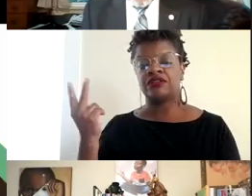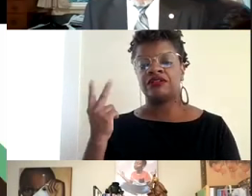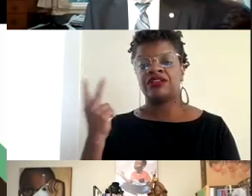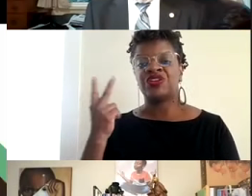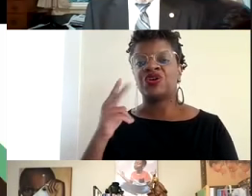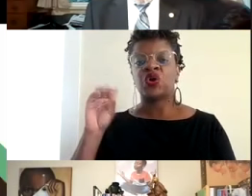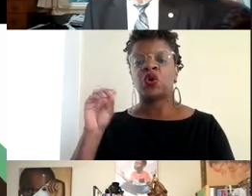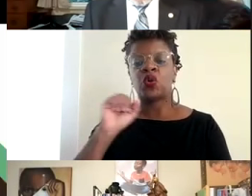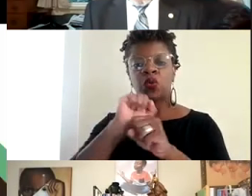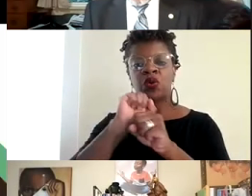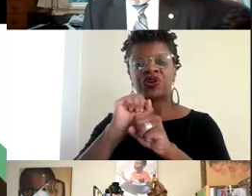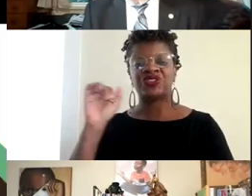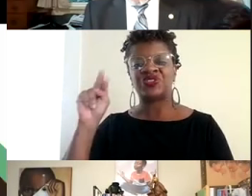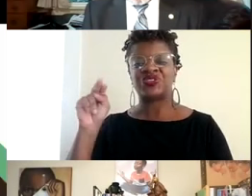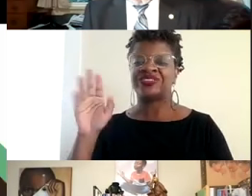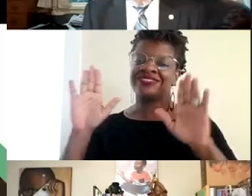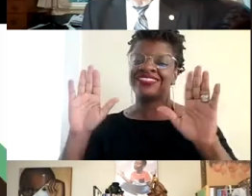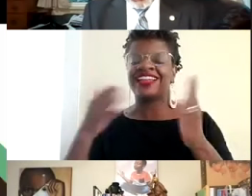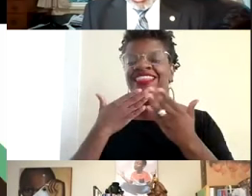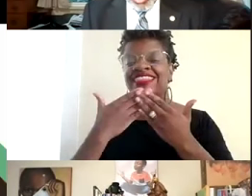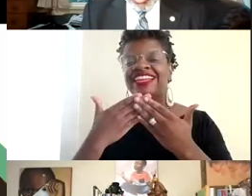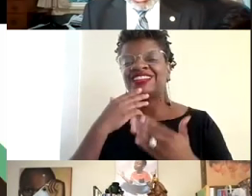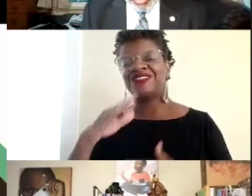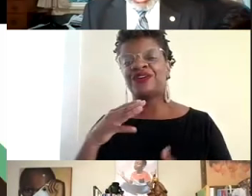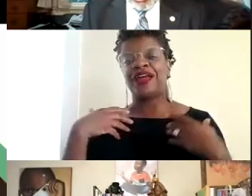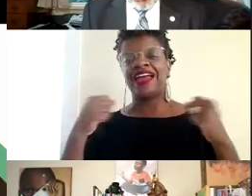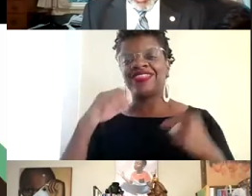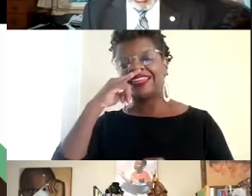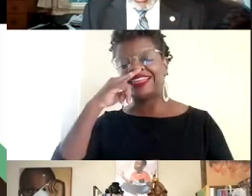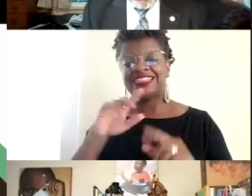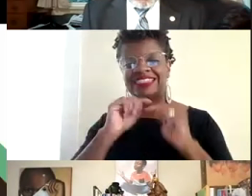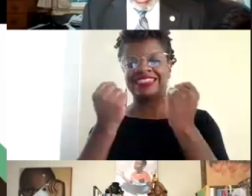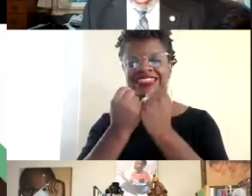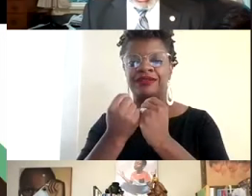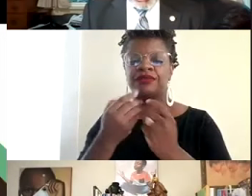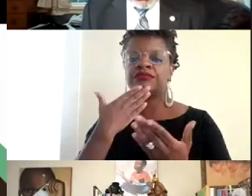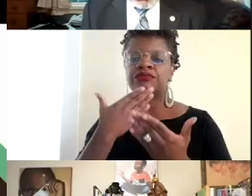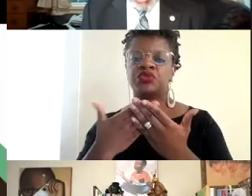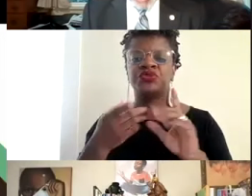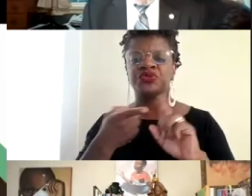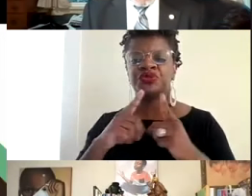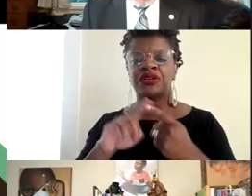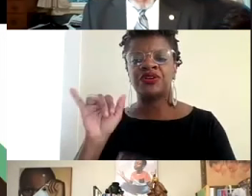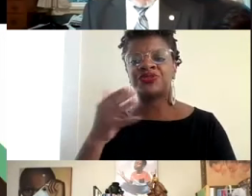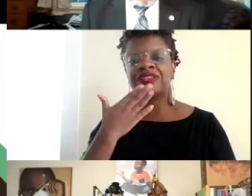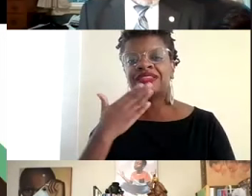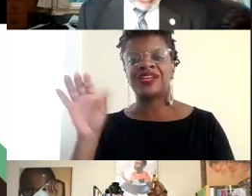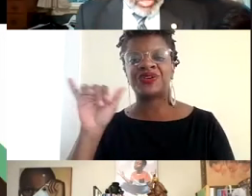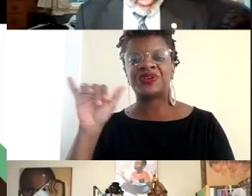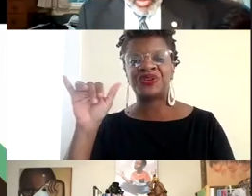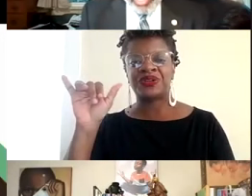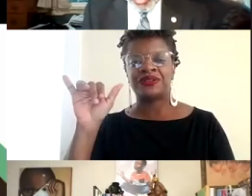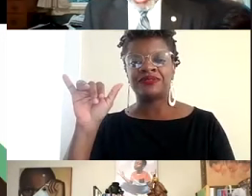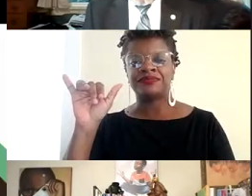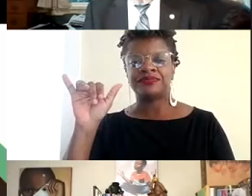superstar, along with Jen on our Healthi Kids team, and a dear friend. And I'd like to thank and give honor to the